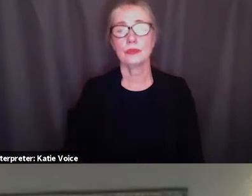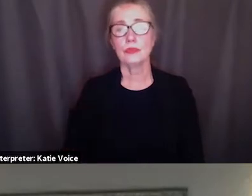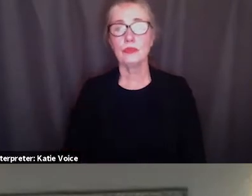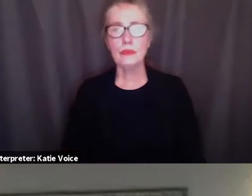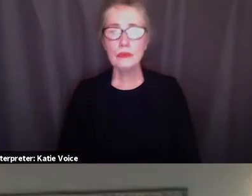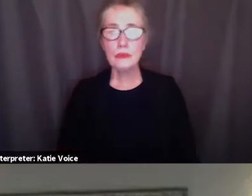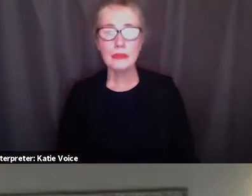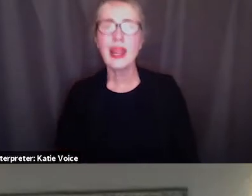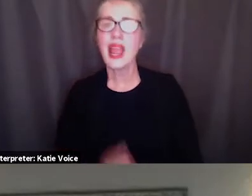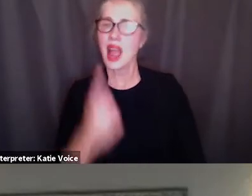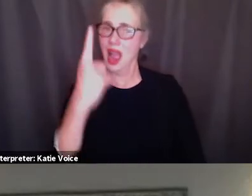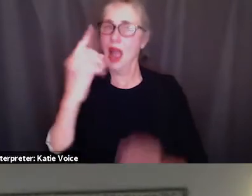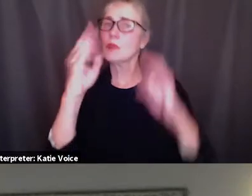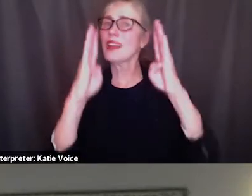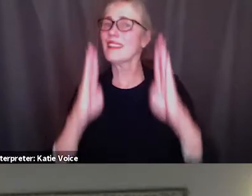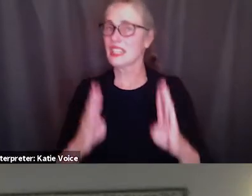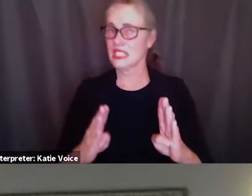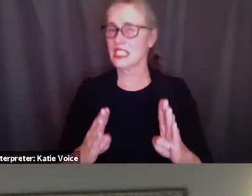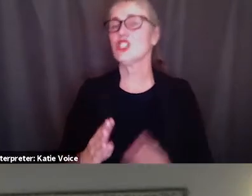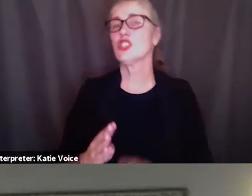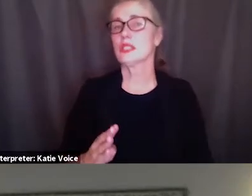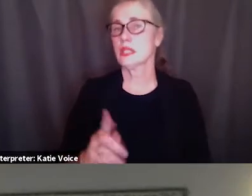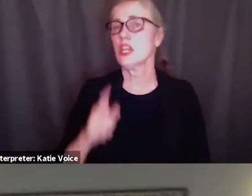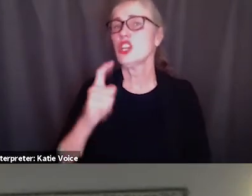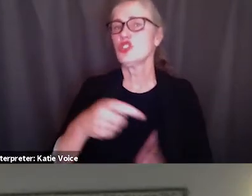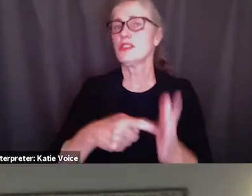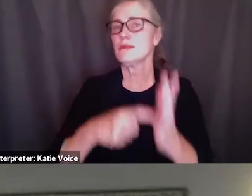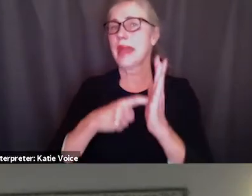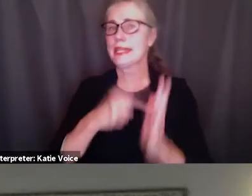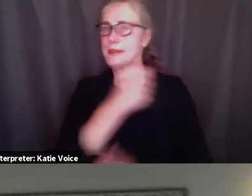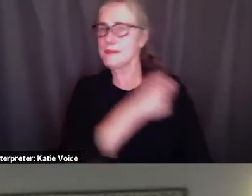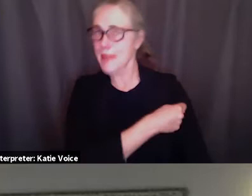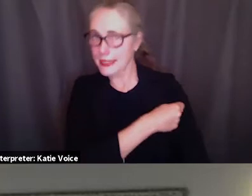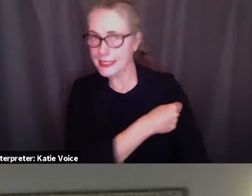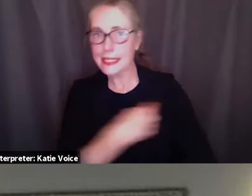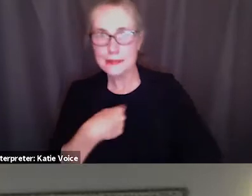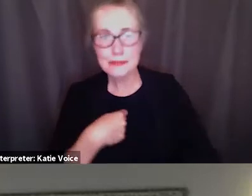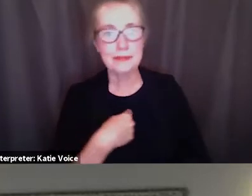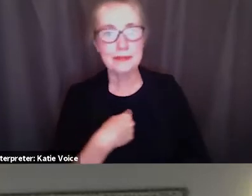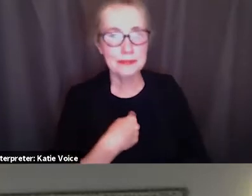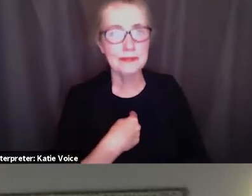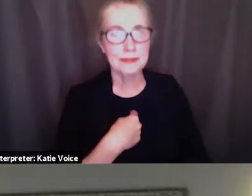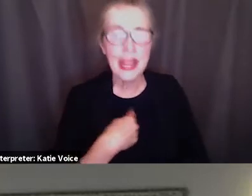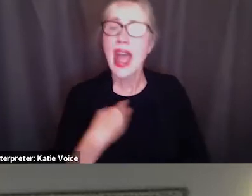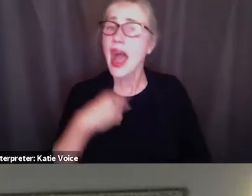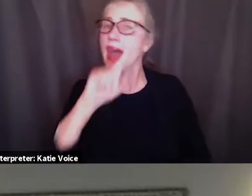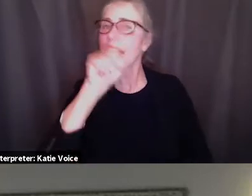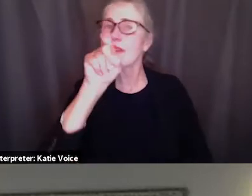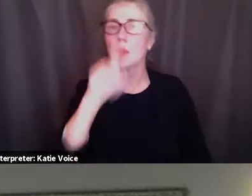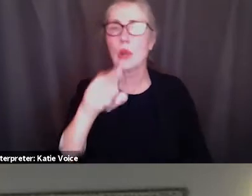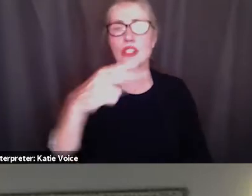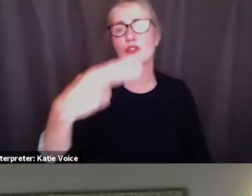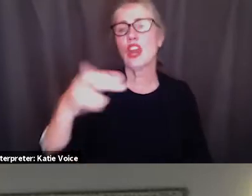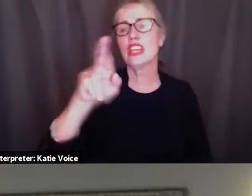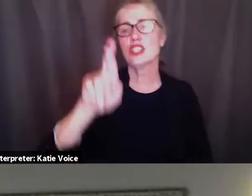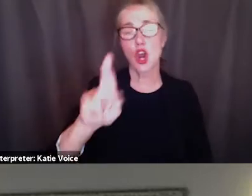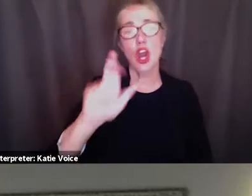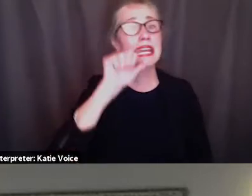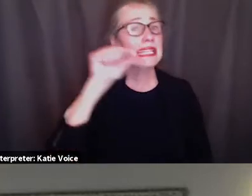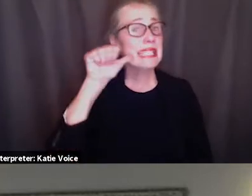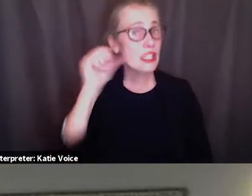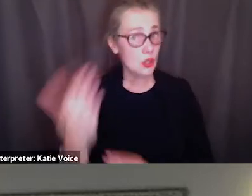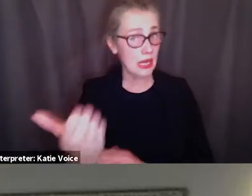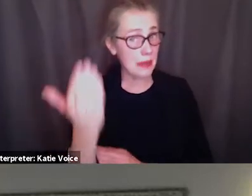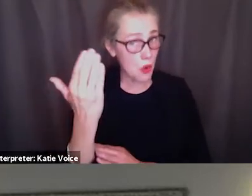I'm one of the teachers that you are mandating the vaccine for, and I had some questions for HR yesterday morning that I sent